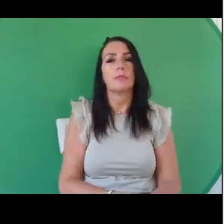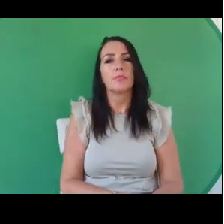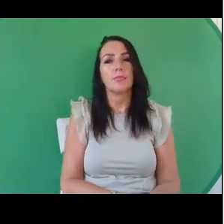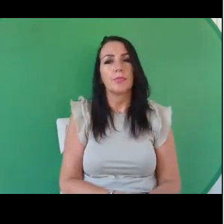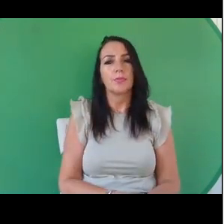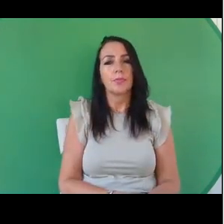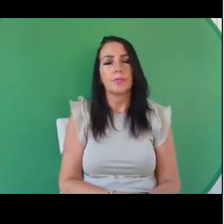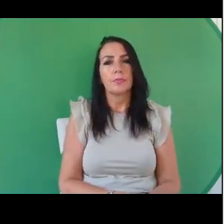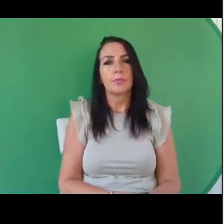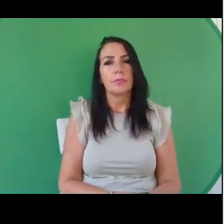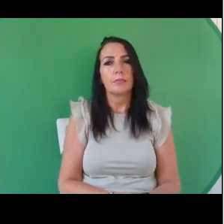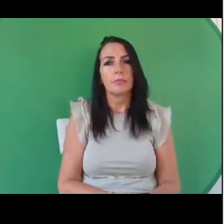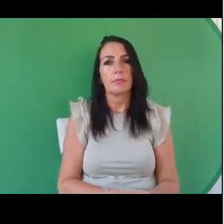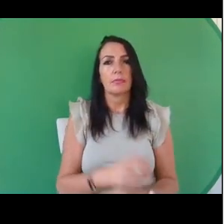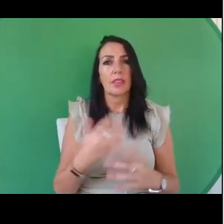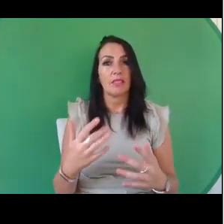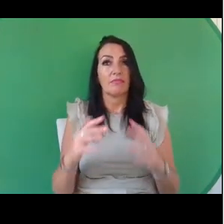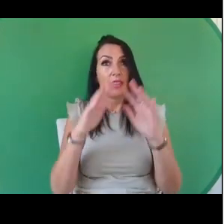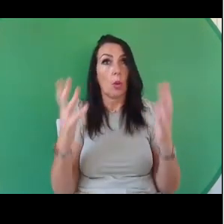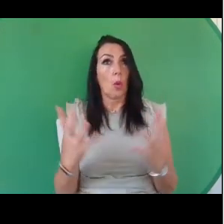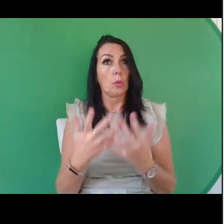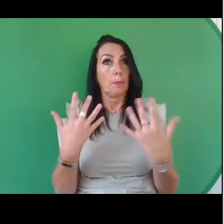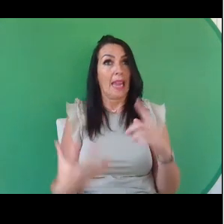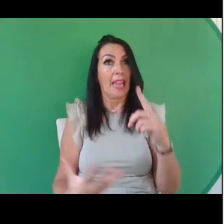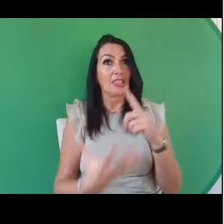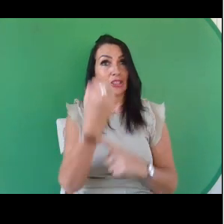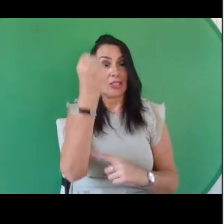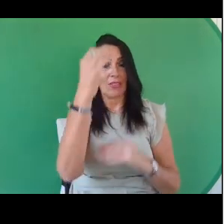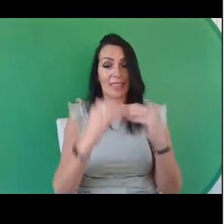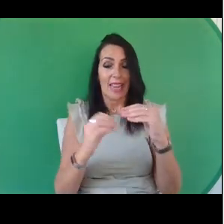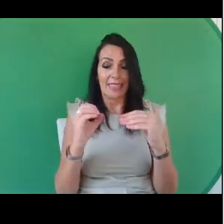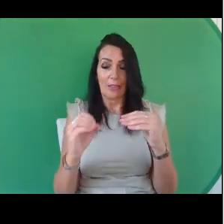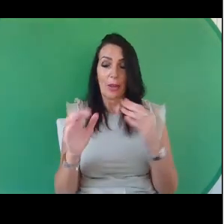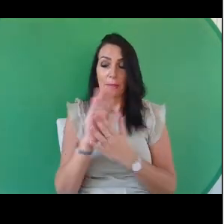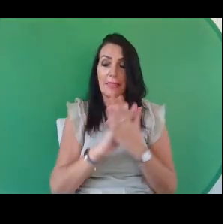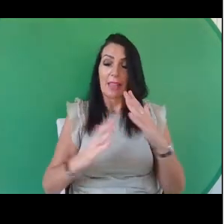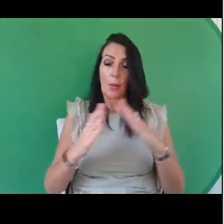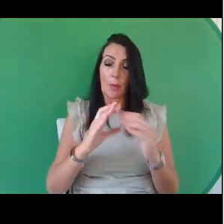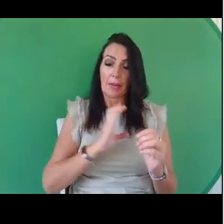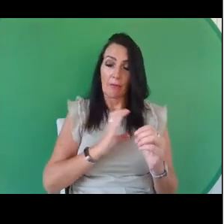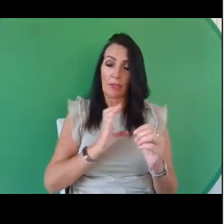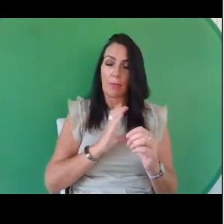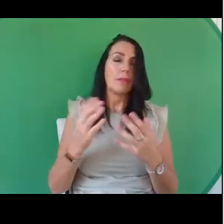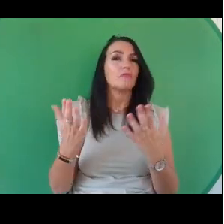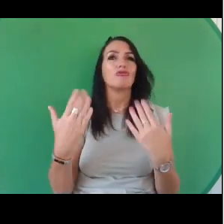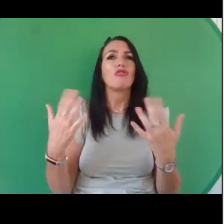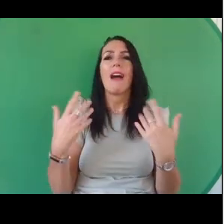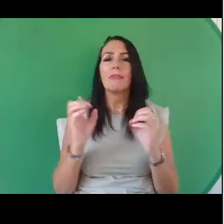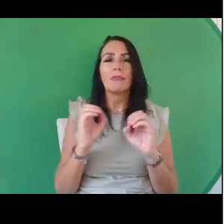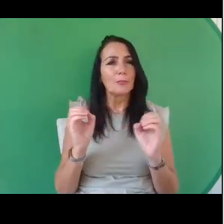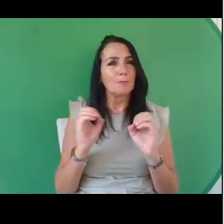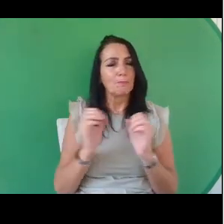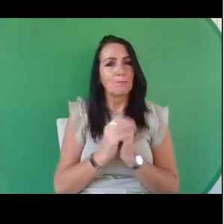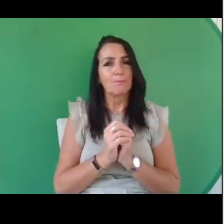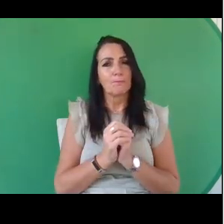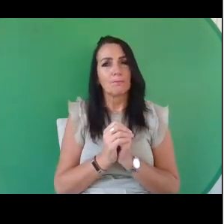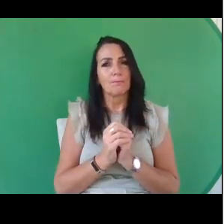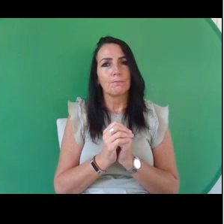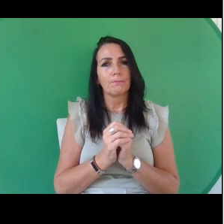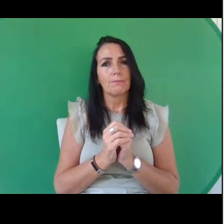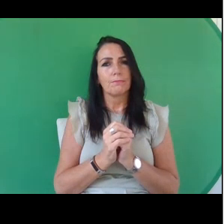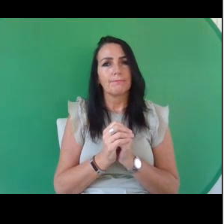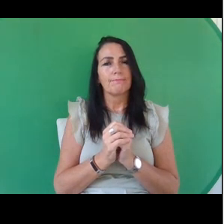In a world where we've achieved net zero, we will have homes that are comfortable and draft-free. The idea of a